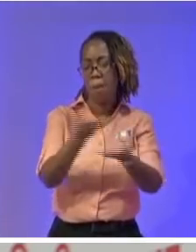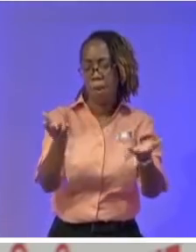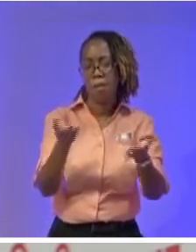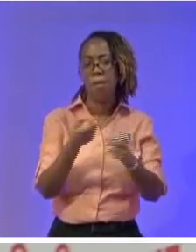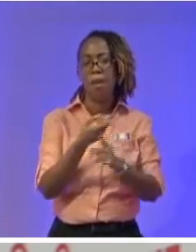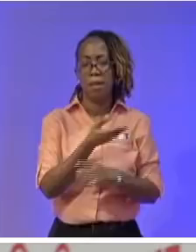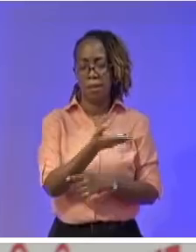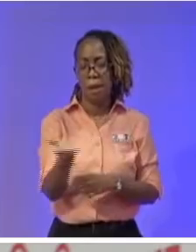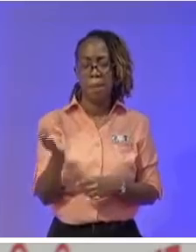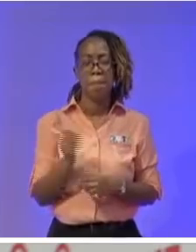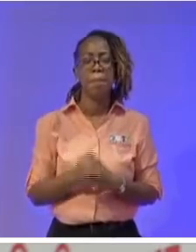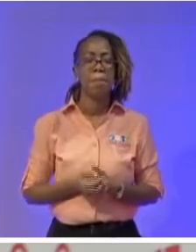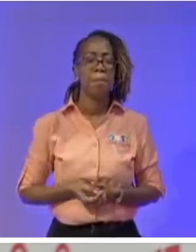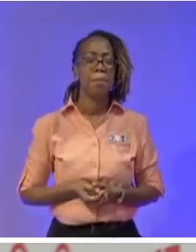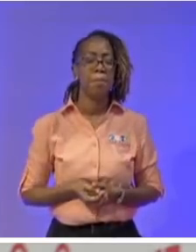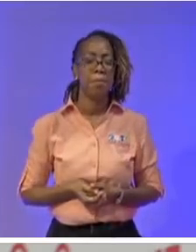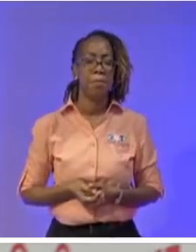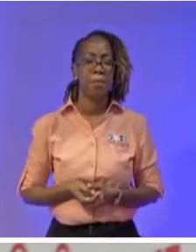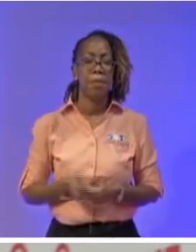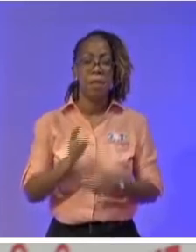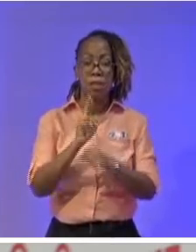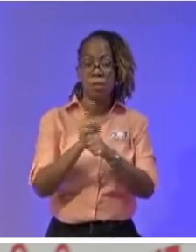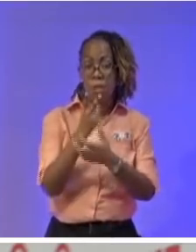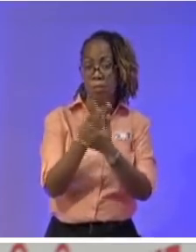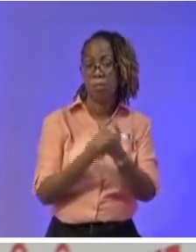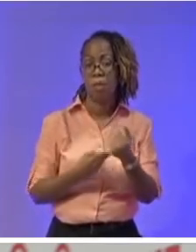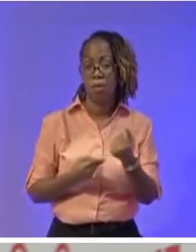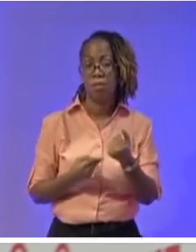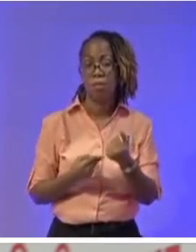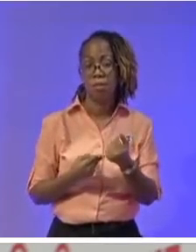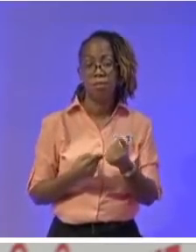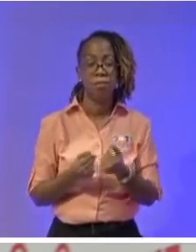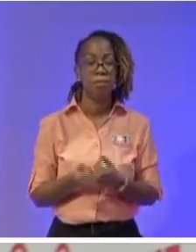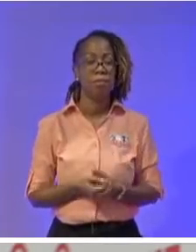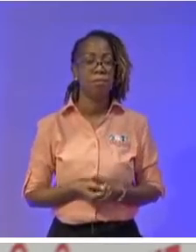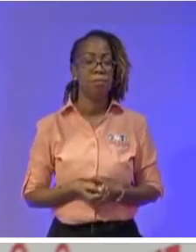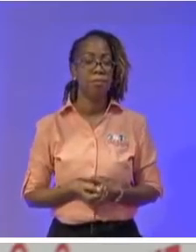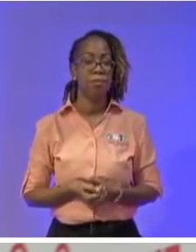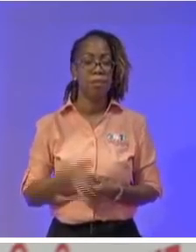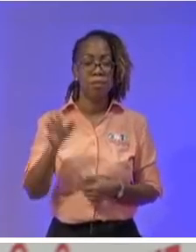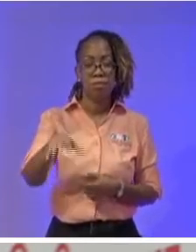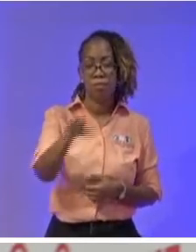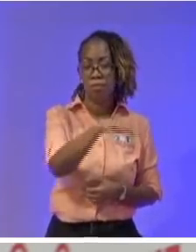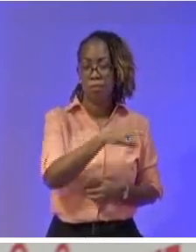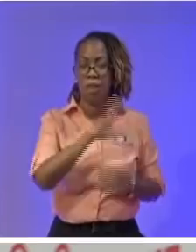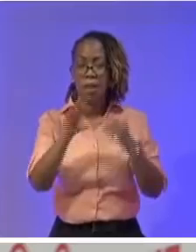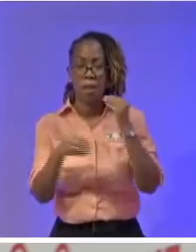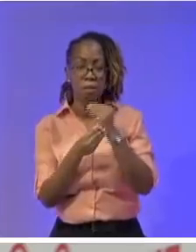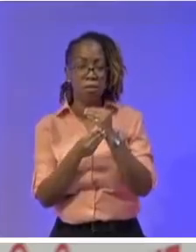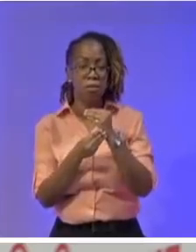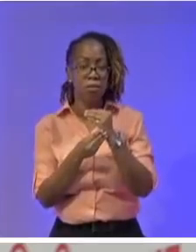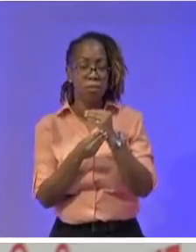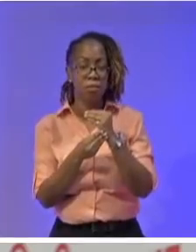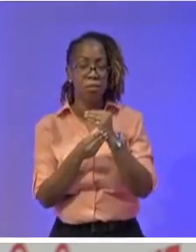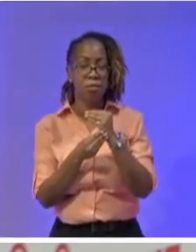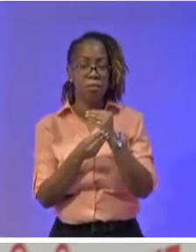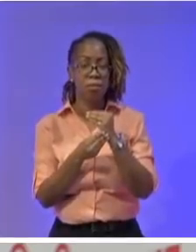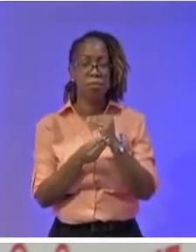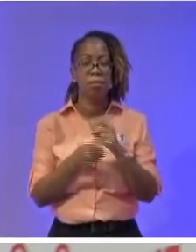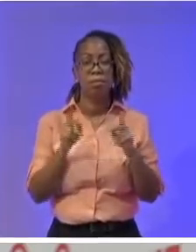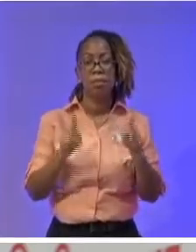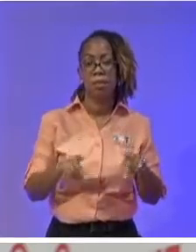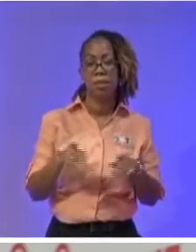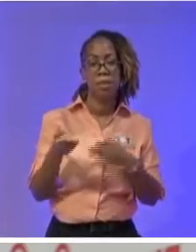So we use both categories together, add them together, and that's how you get deaths. We have cleared up that it's both persons dying of complications of